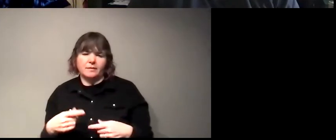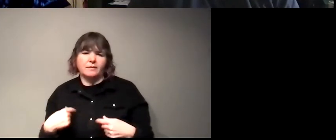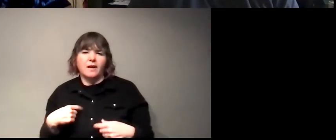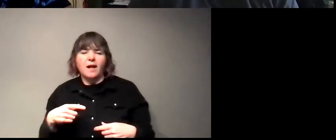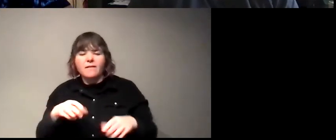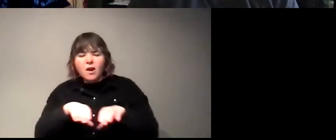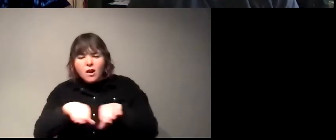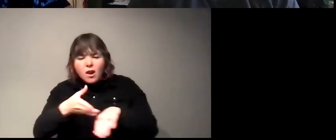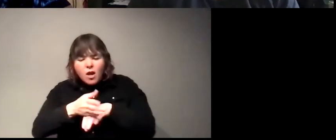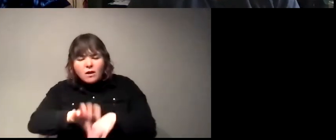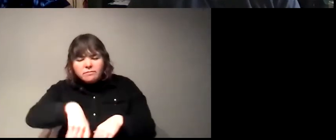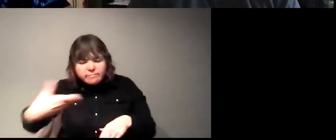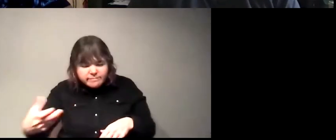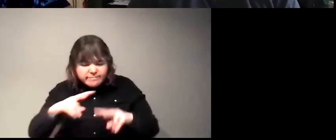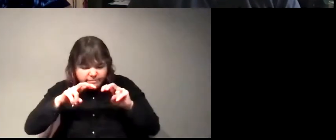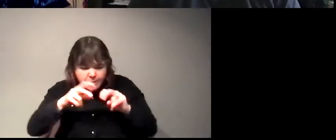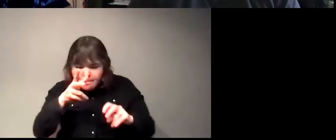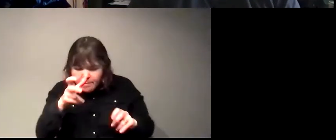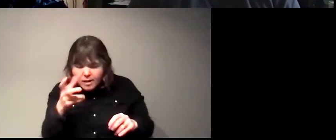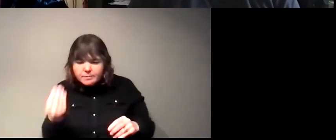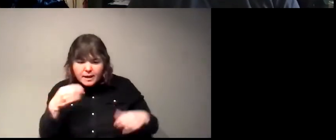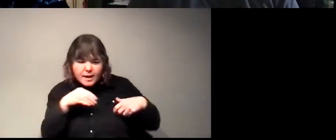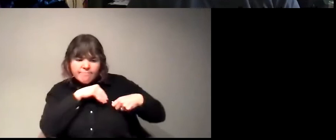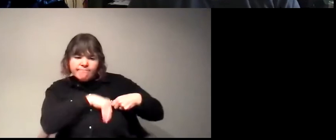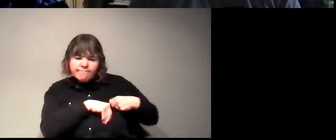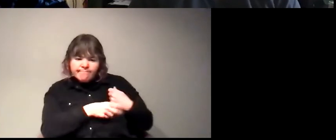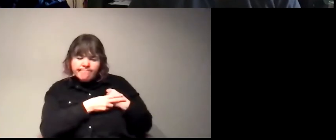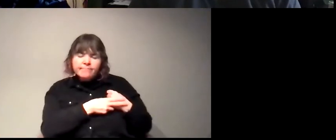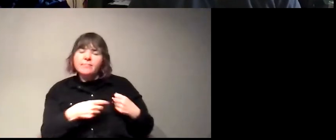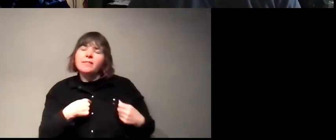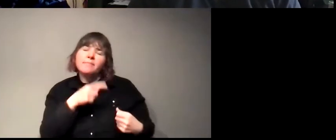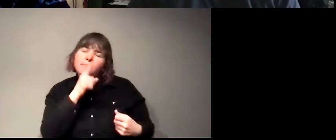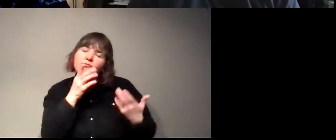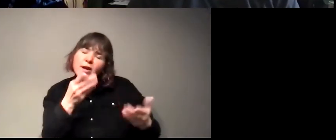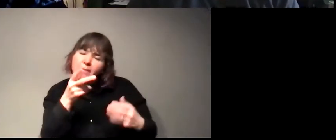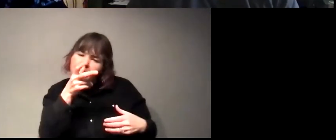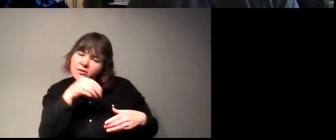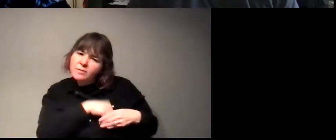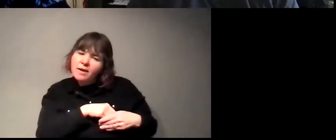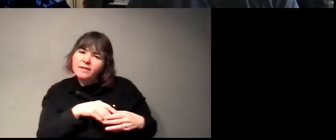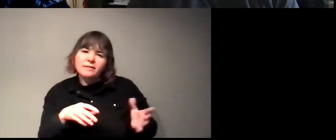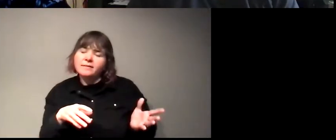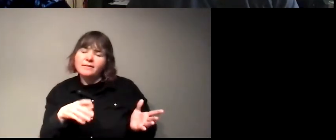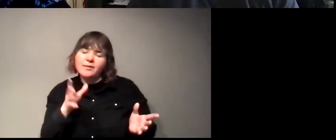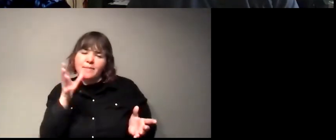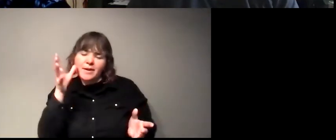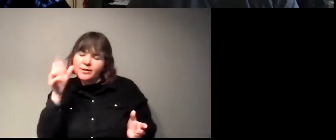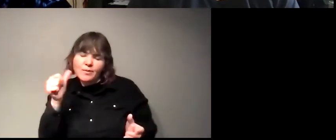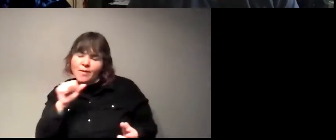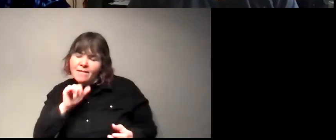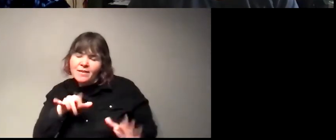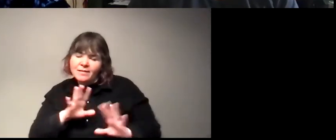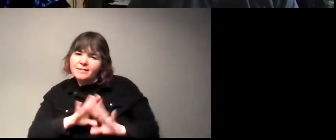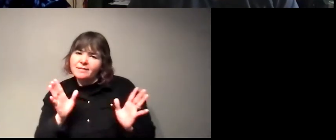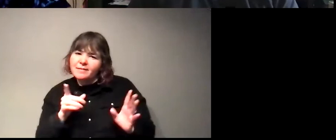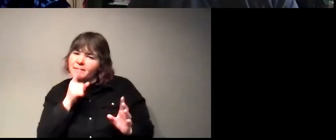logs and looking at bugs, picking them up, putting them in my pocket. But I don't recommend putting bugs Your parents they're not gonna love that, and